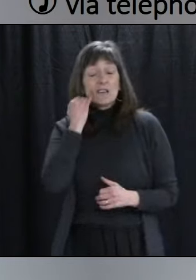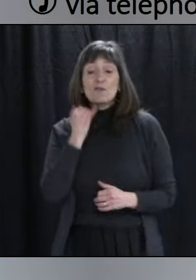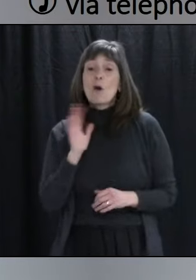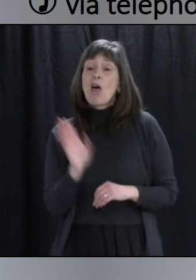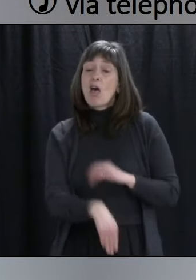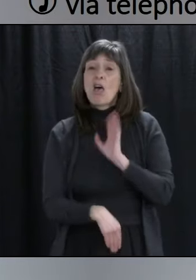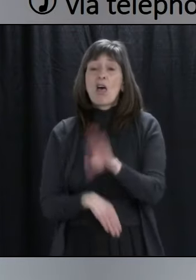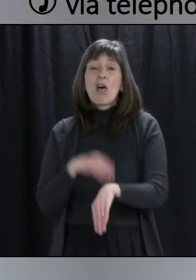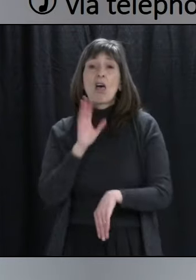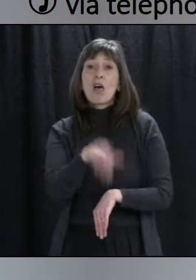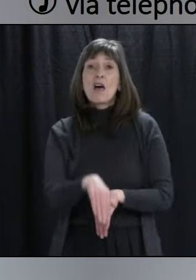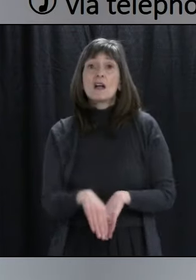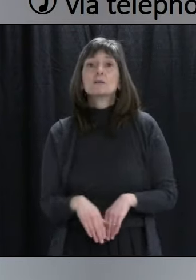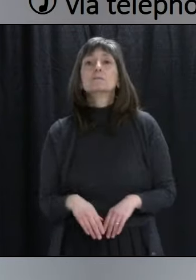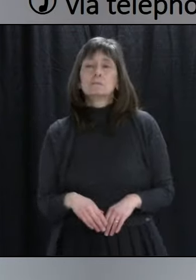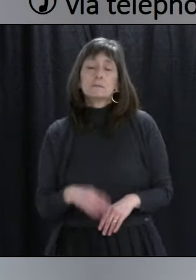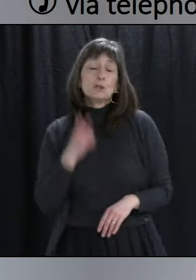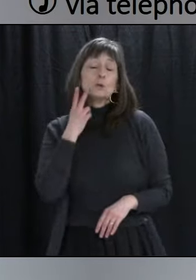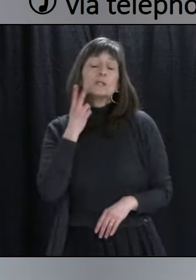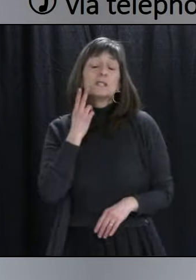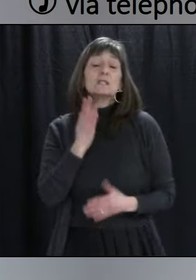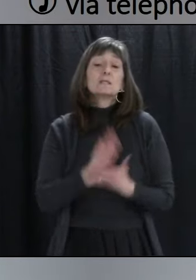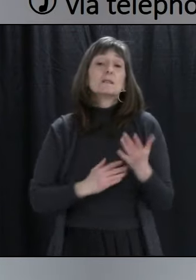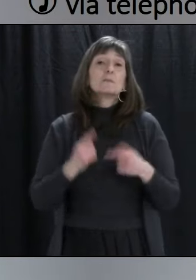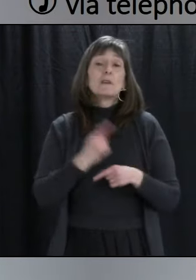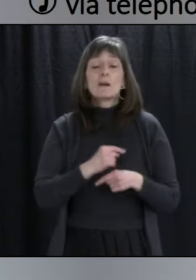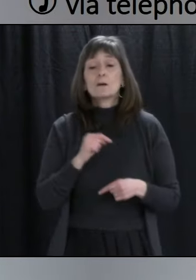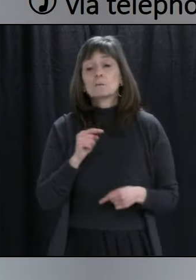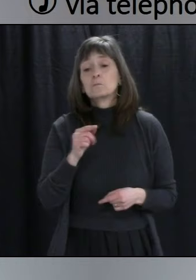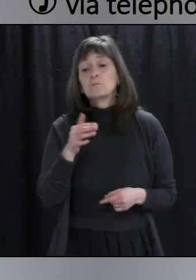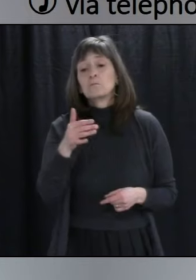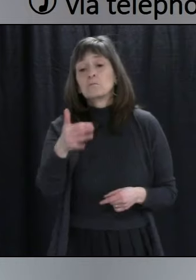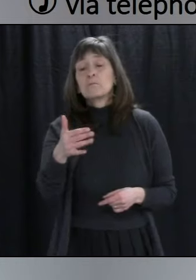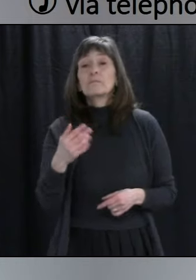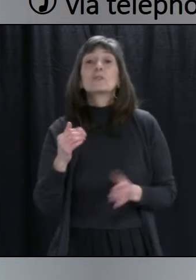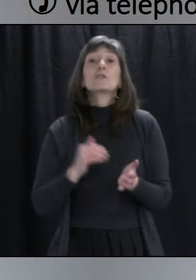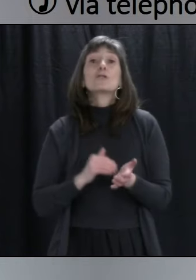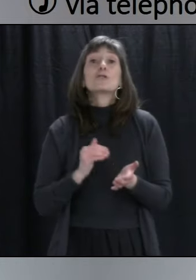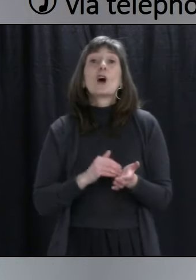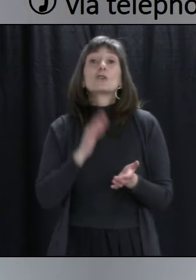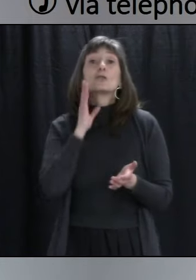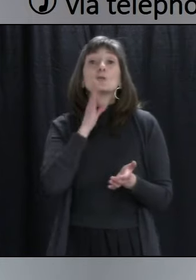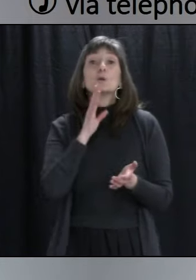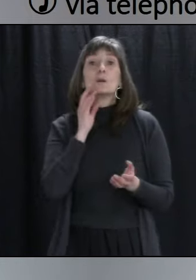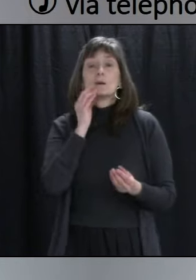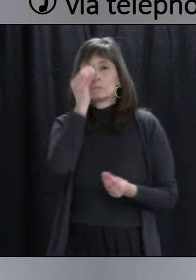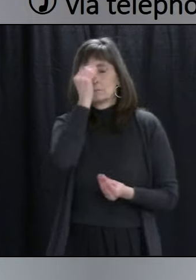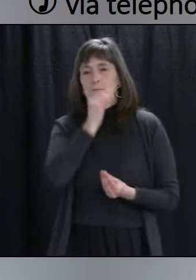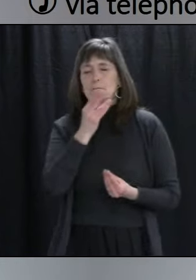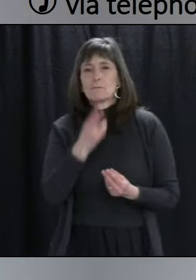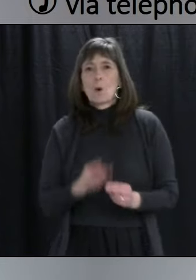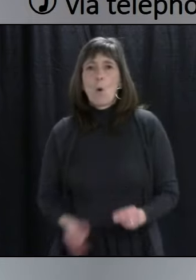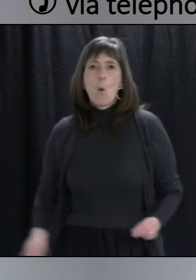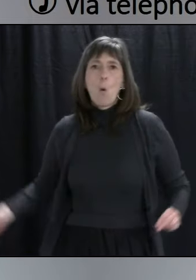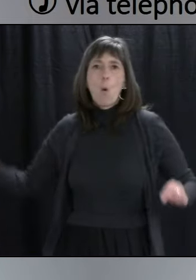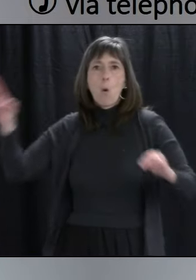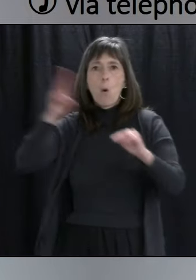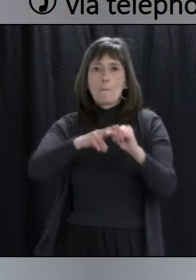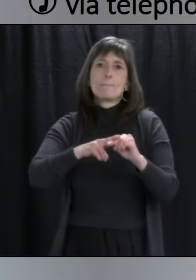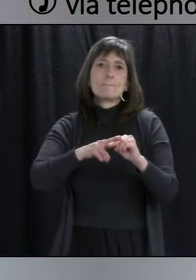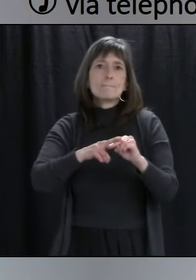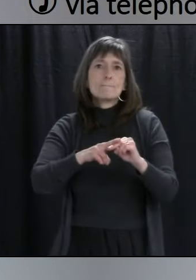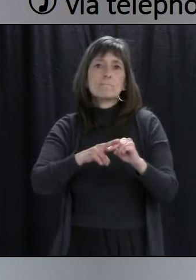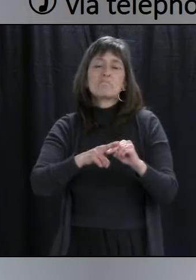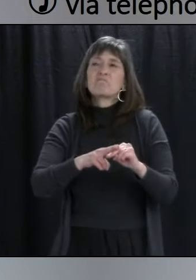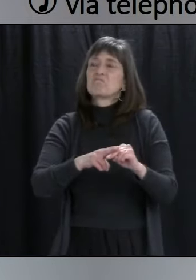sudden rise in numbers day over day, and this peak will take off, and we could be too late. The time is